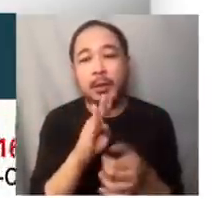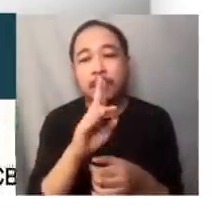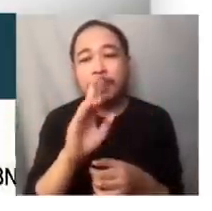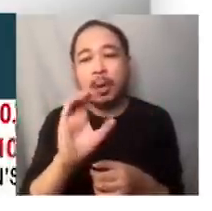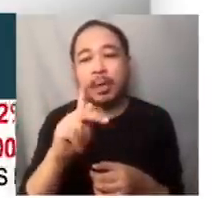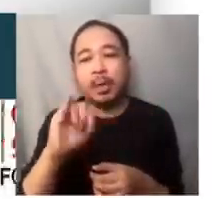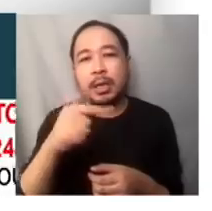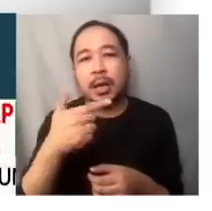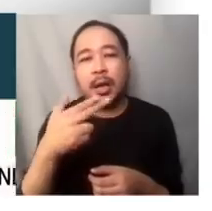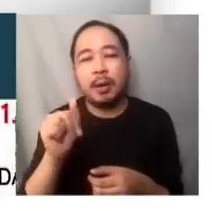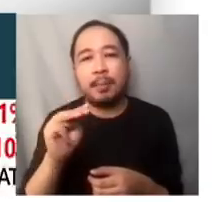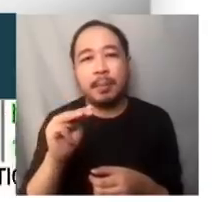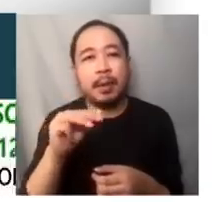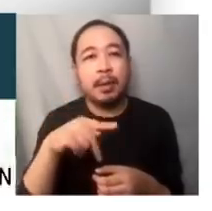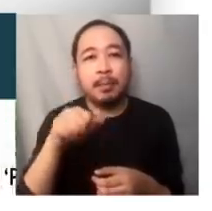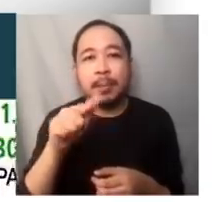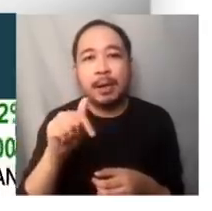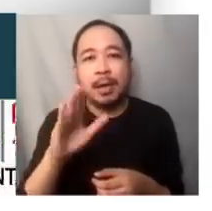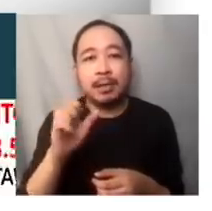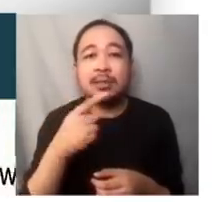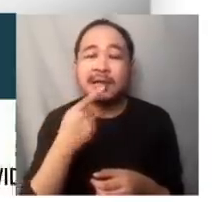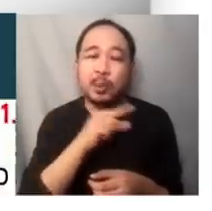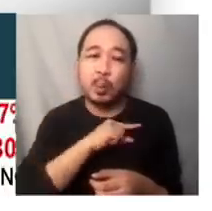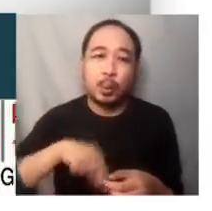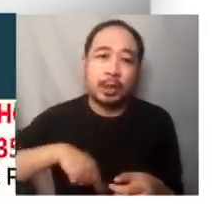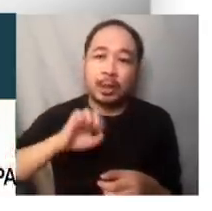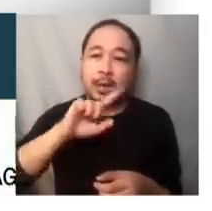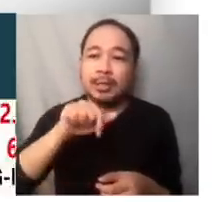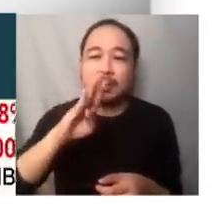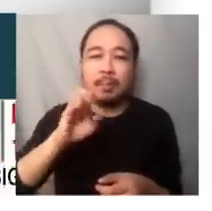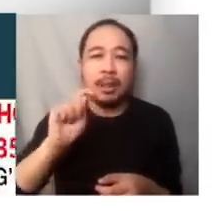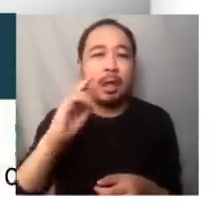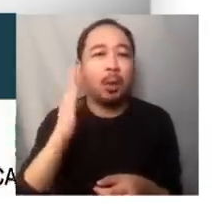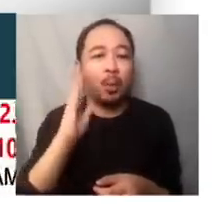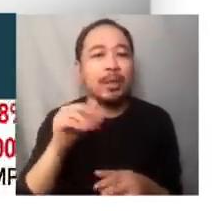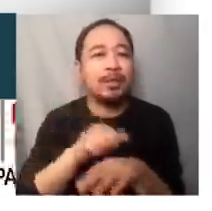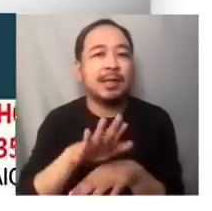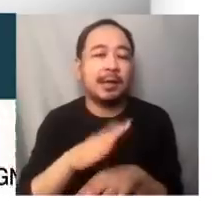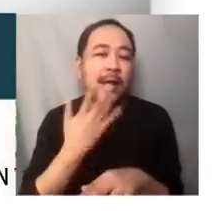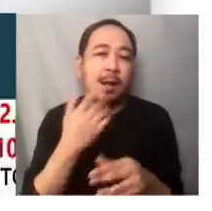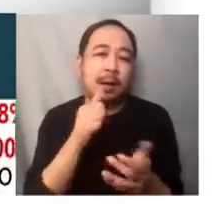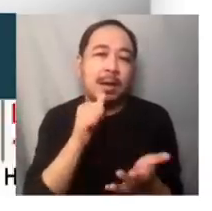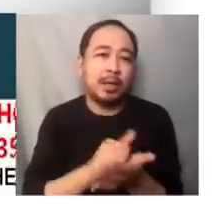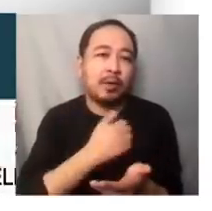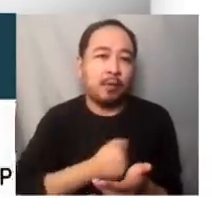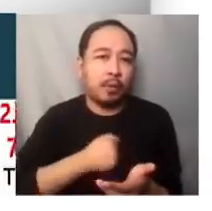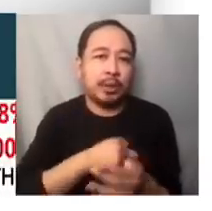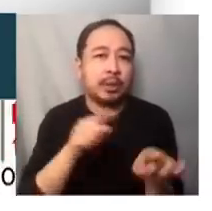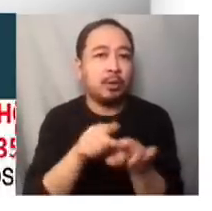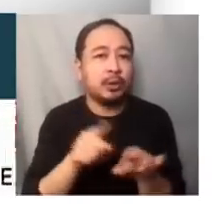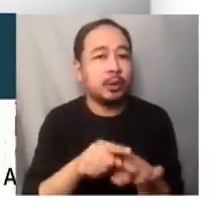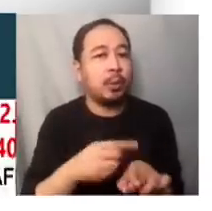Queen Elizabeth II will send a private message of condolence to Moore's family. The White House also extended its condolences to the